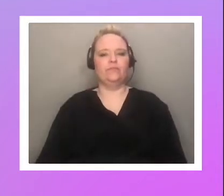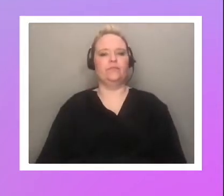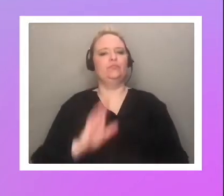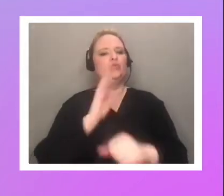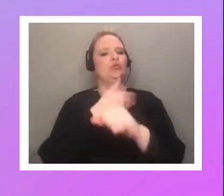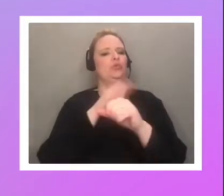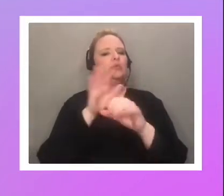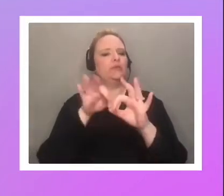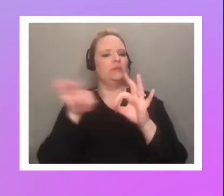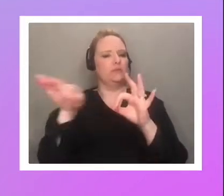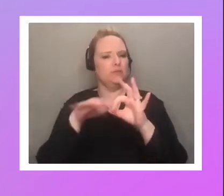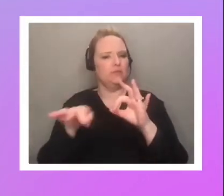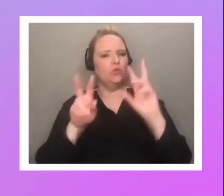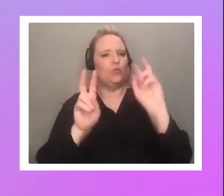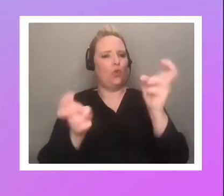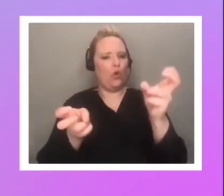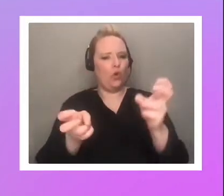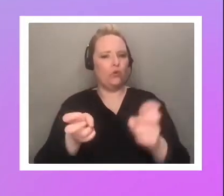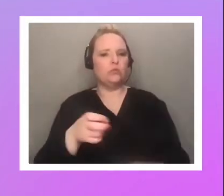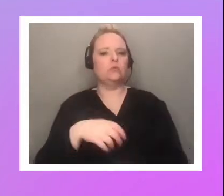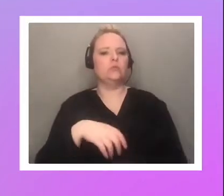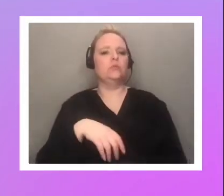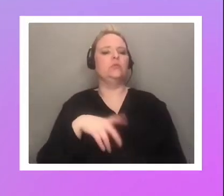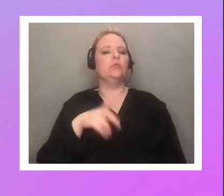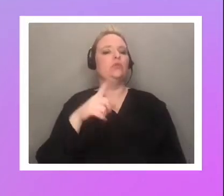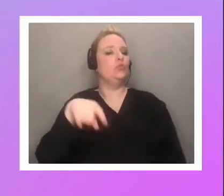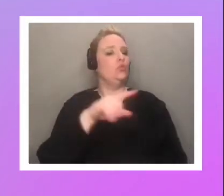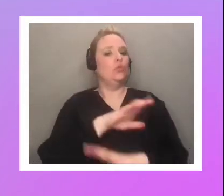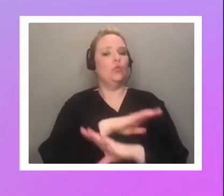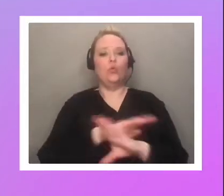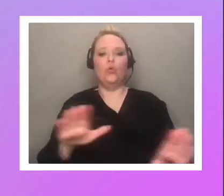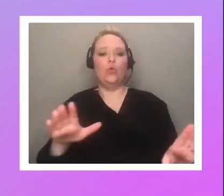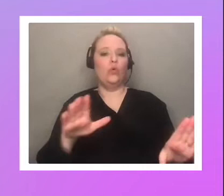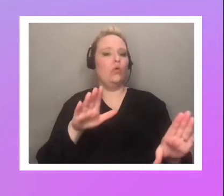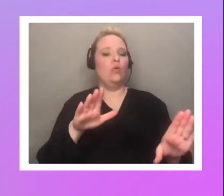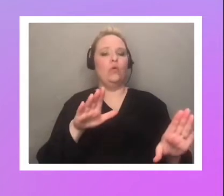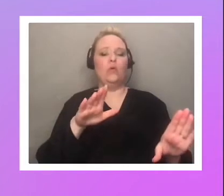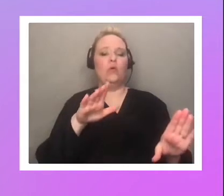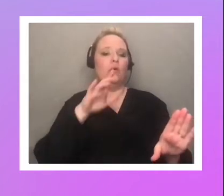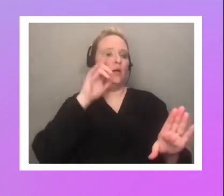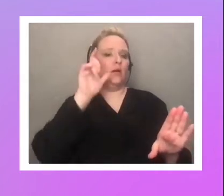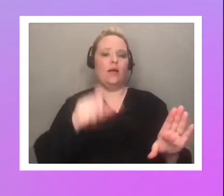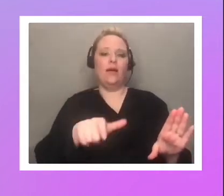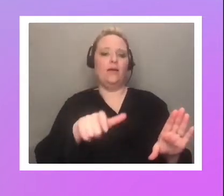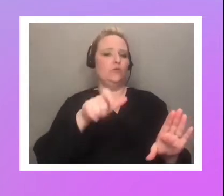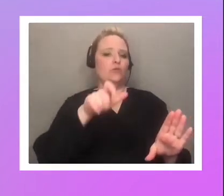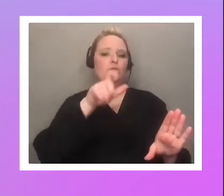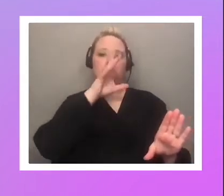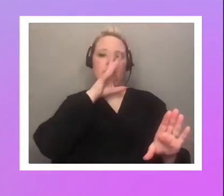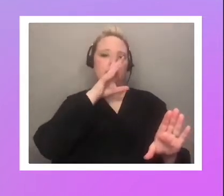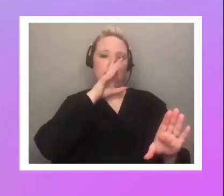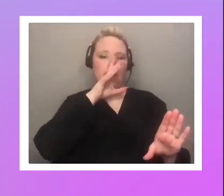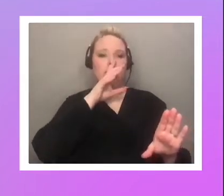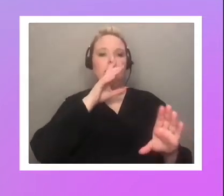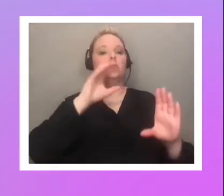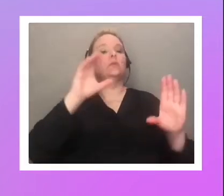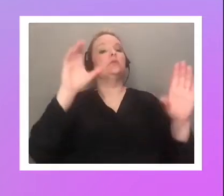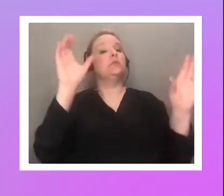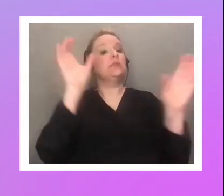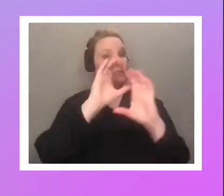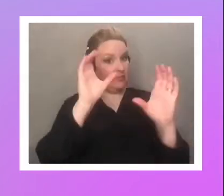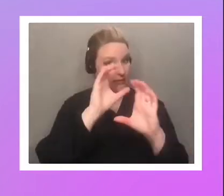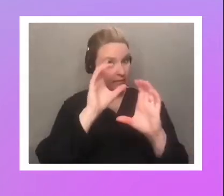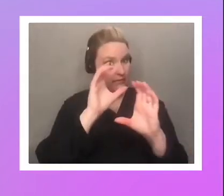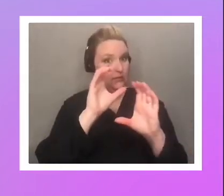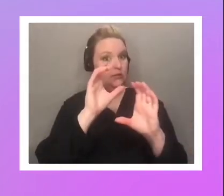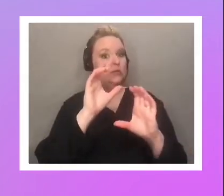So there's a quote on this slide, and it says, "You don't have to speak, just seek and peep